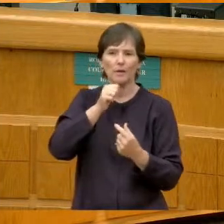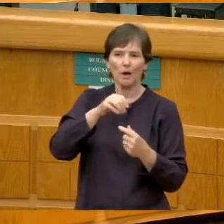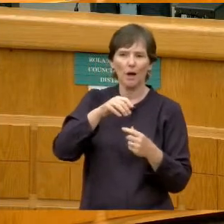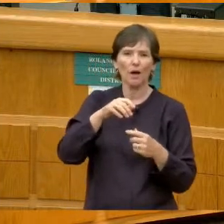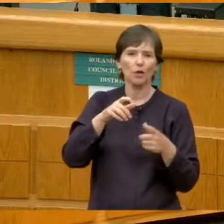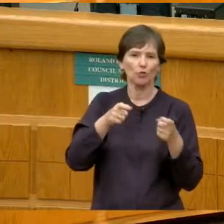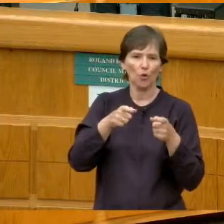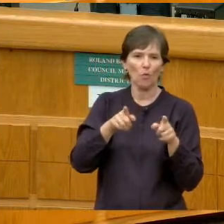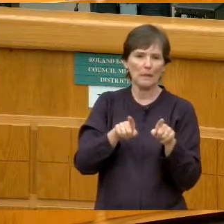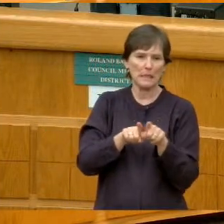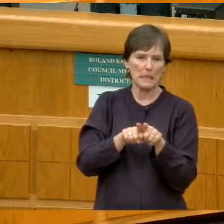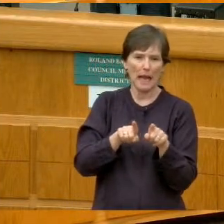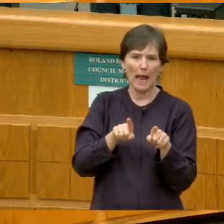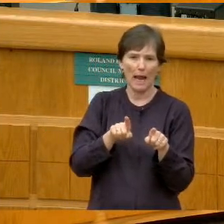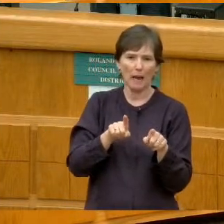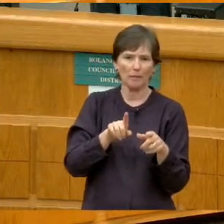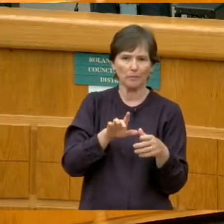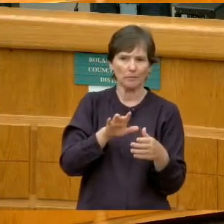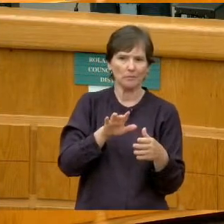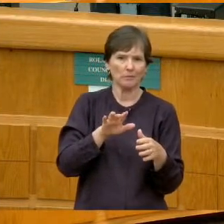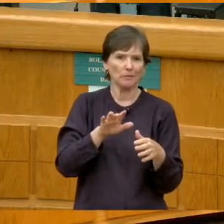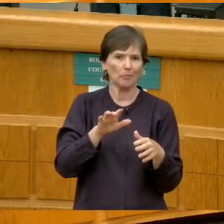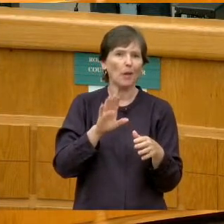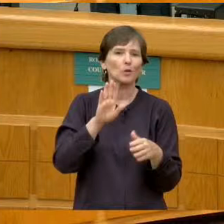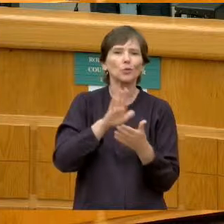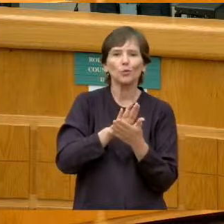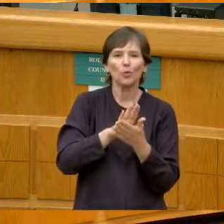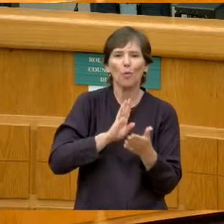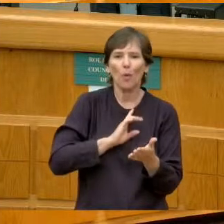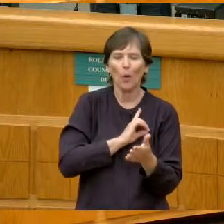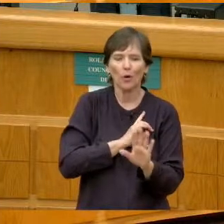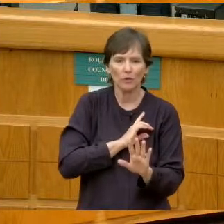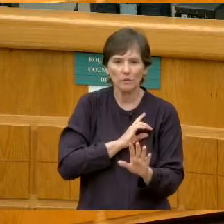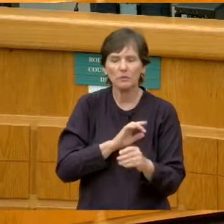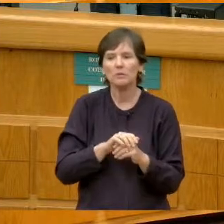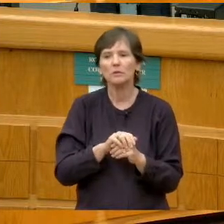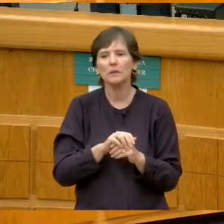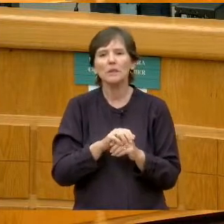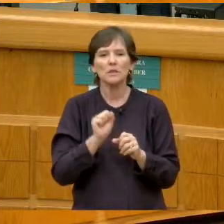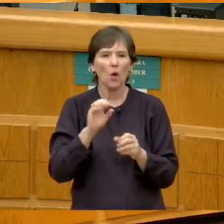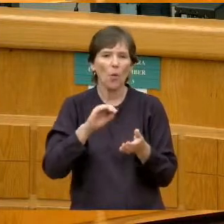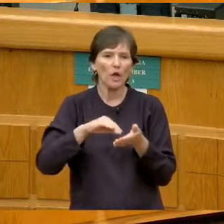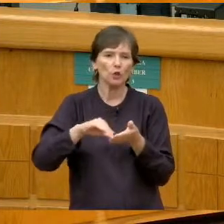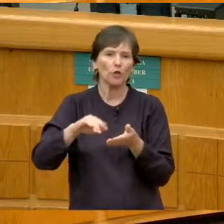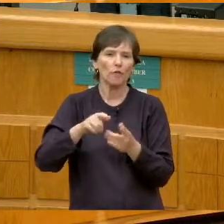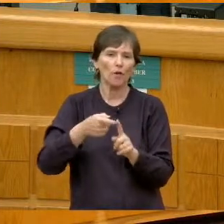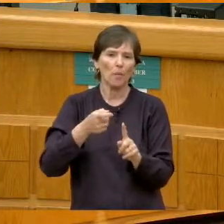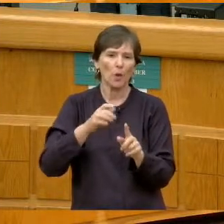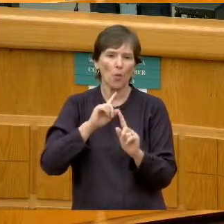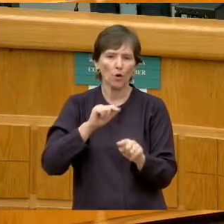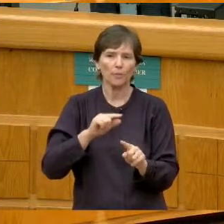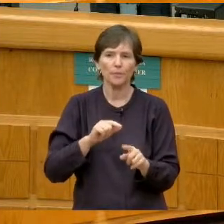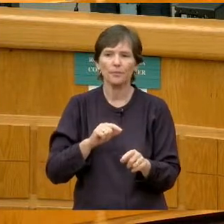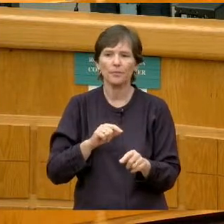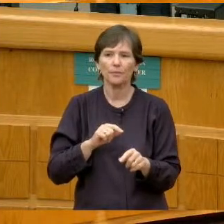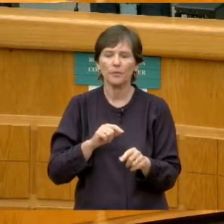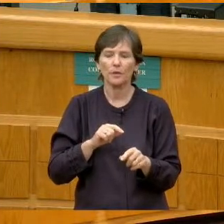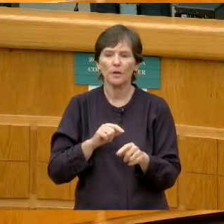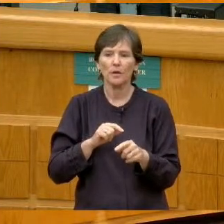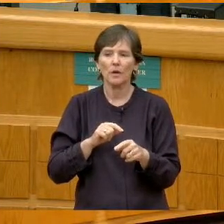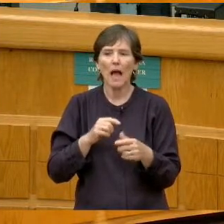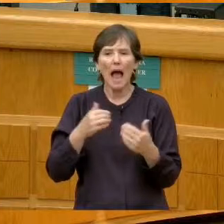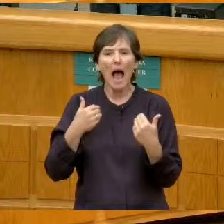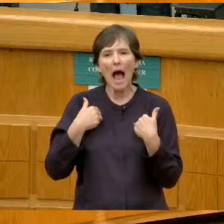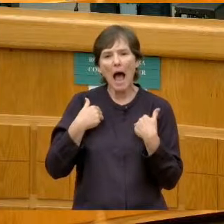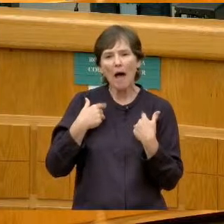order, which we were okay with that recommendation. Okay. Yeah. And there's people on our live stream also